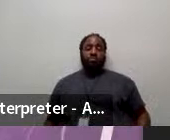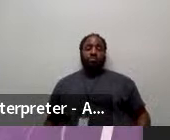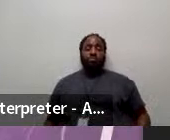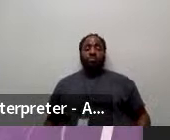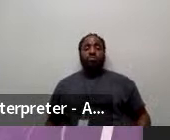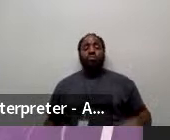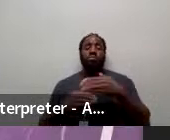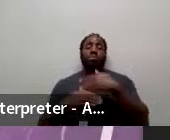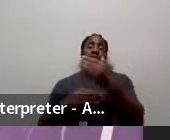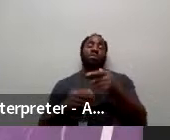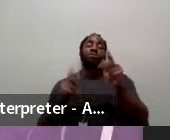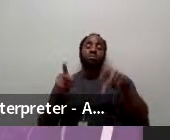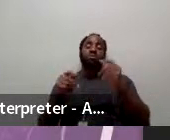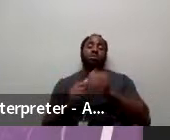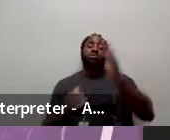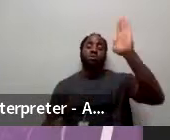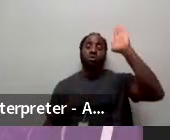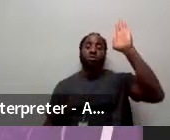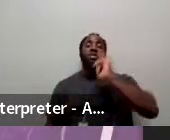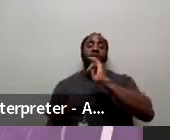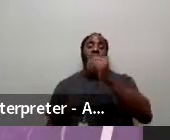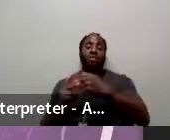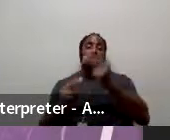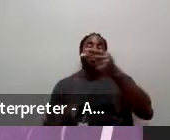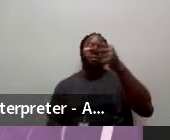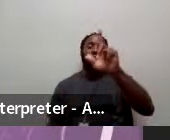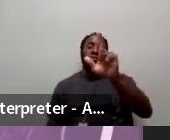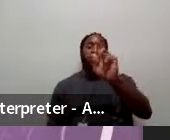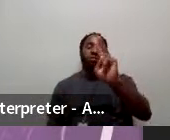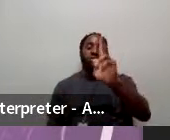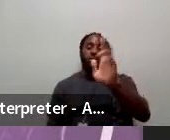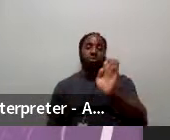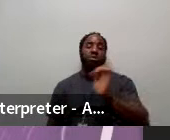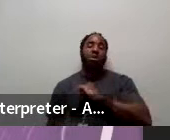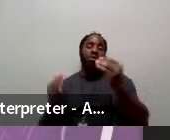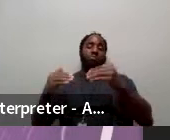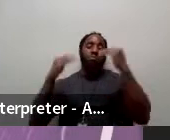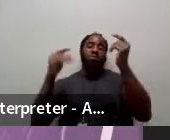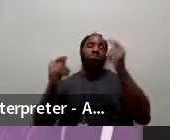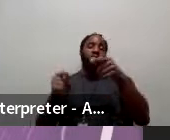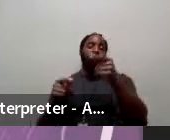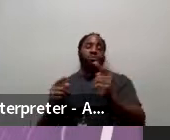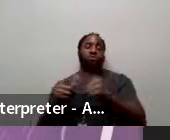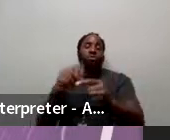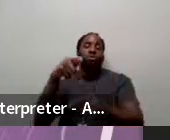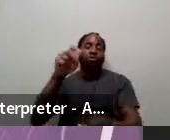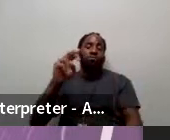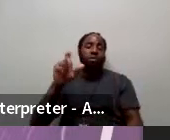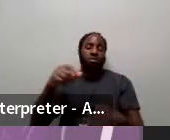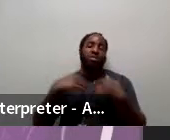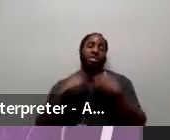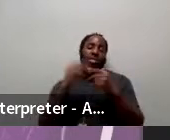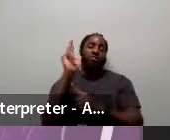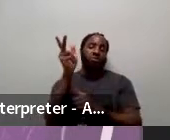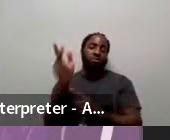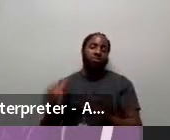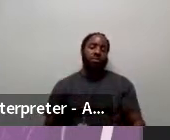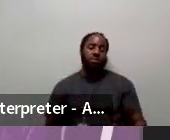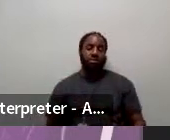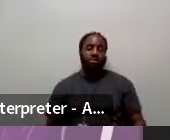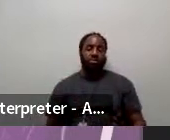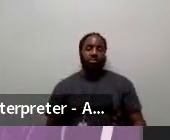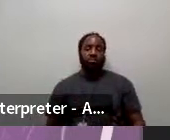The next person with a raised hand is Luke. I'll promote you to panelist. You'll have 3 minutes.